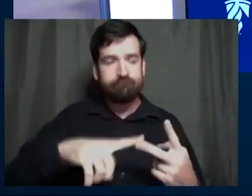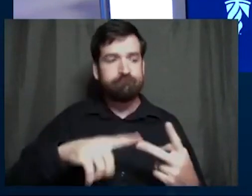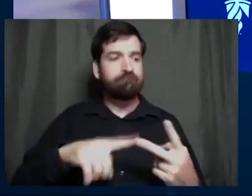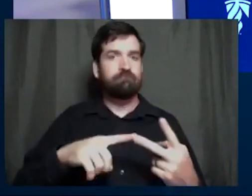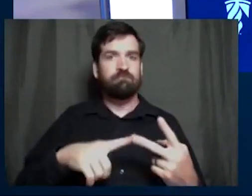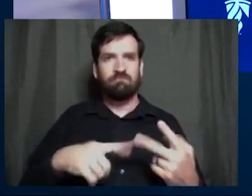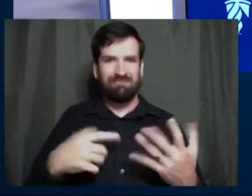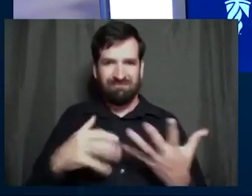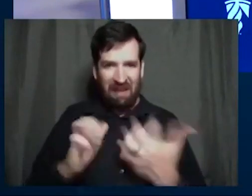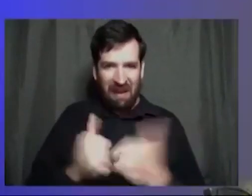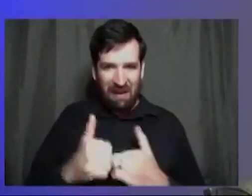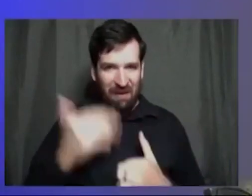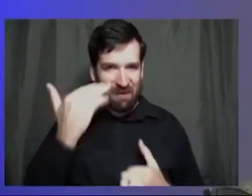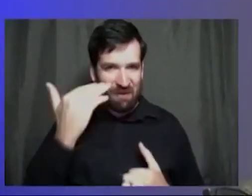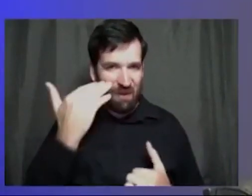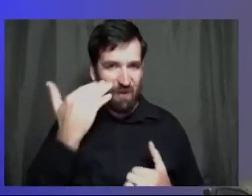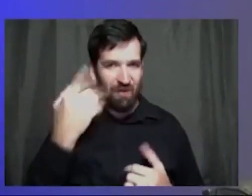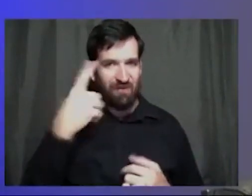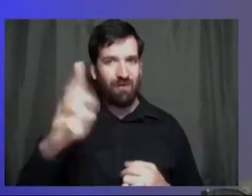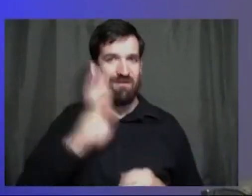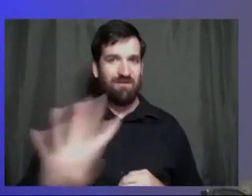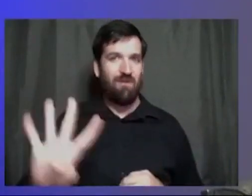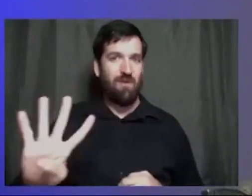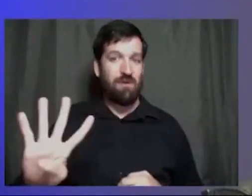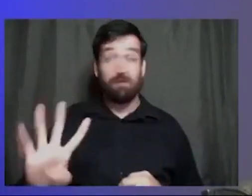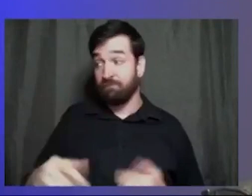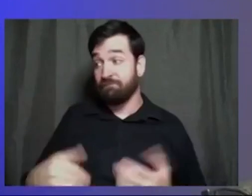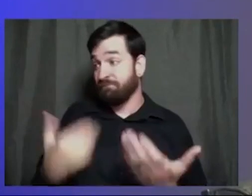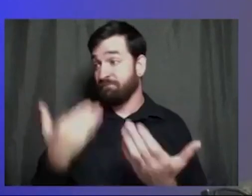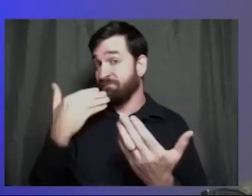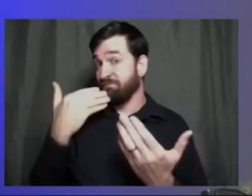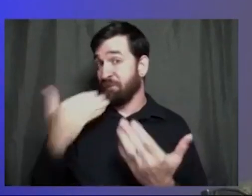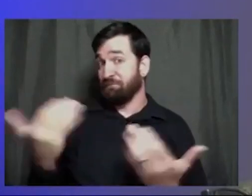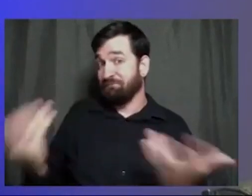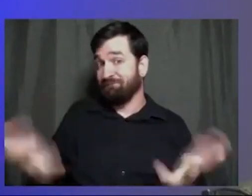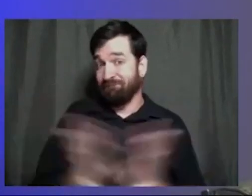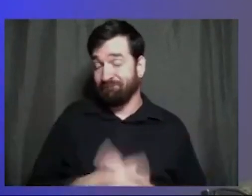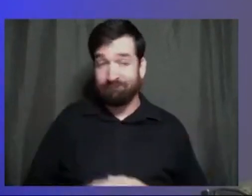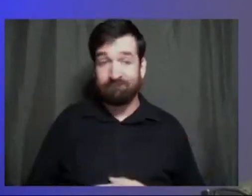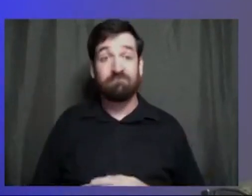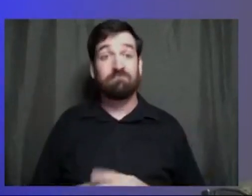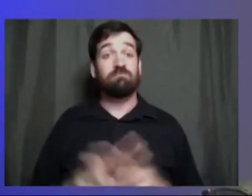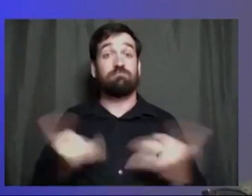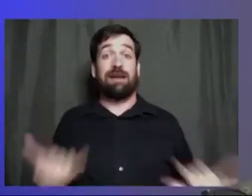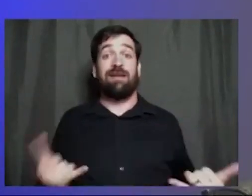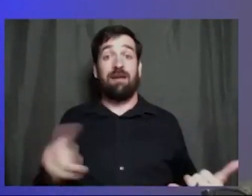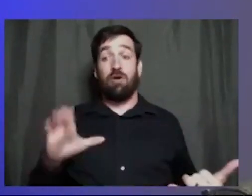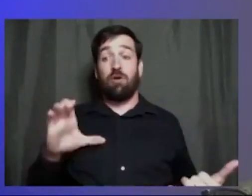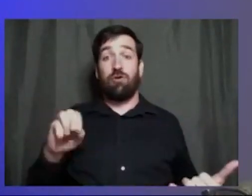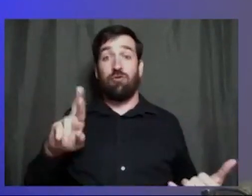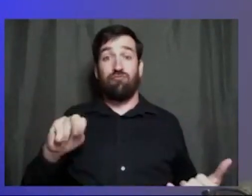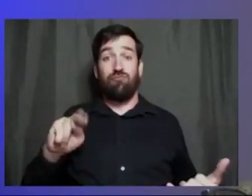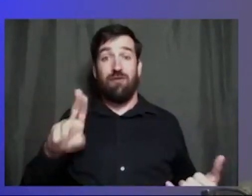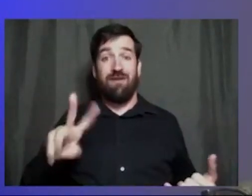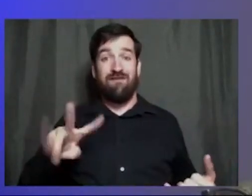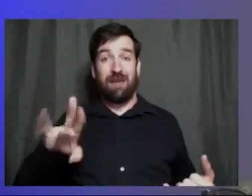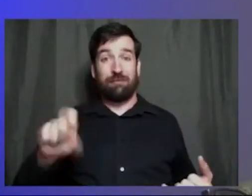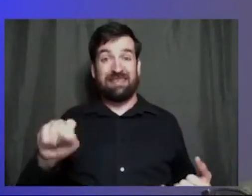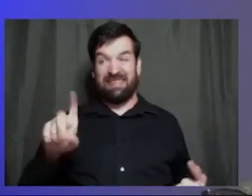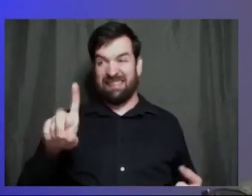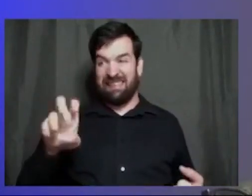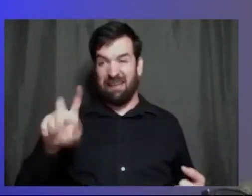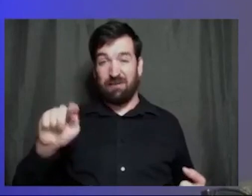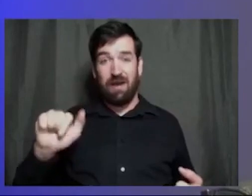know? Well, fair point. But what we know right now is that coronavirus is really circulating, right? The Delta variant, it's very